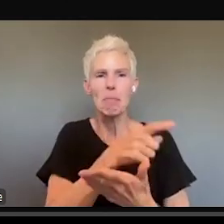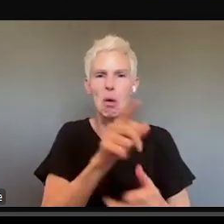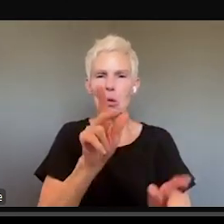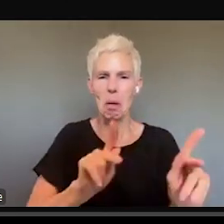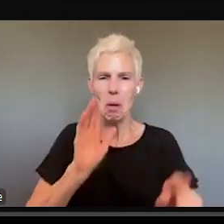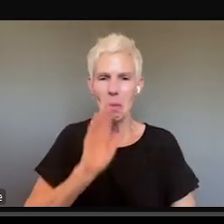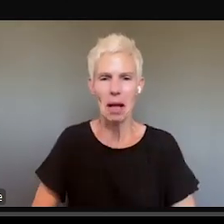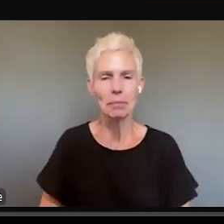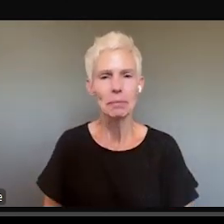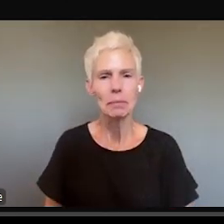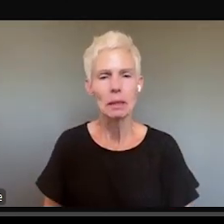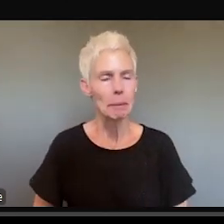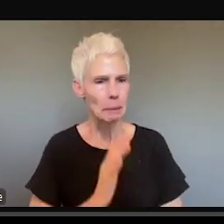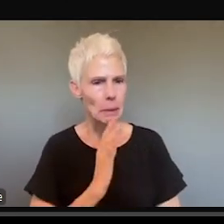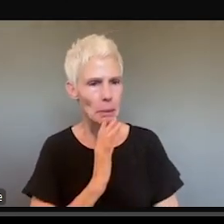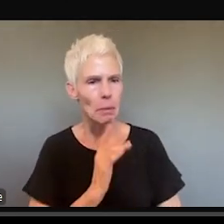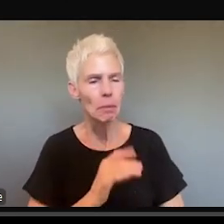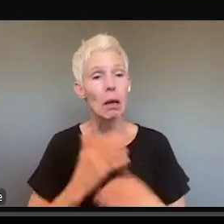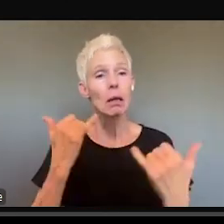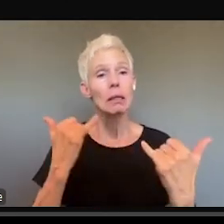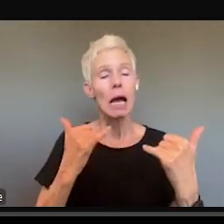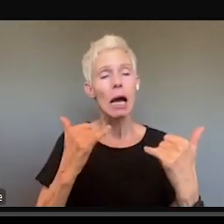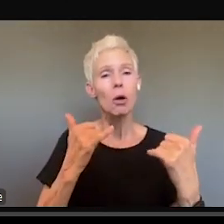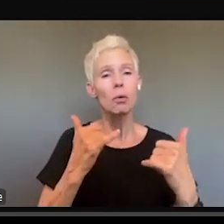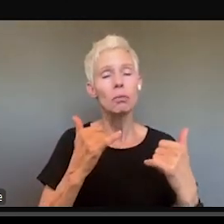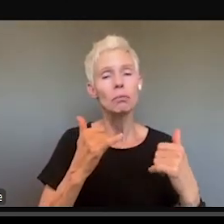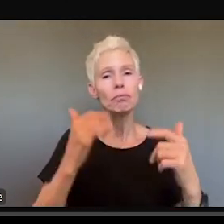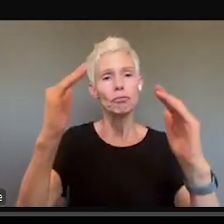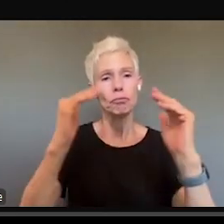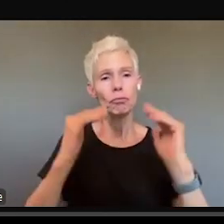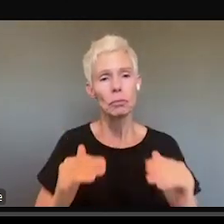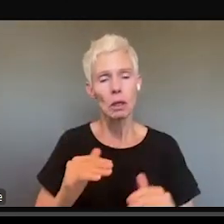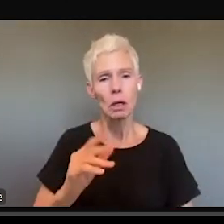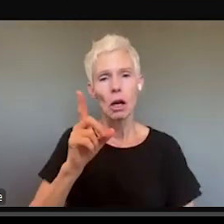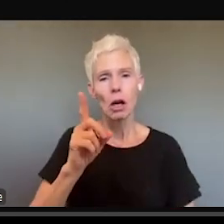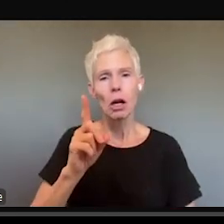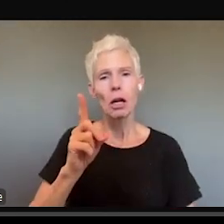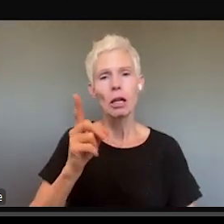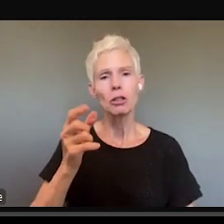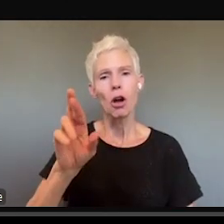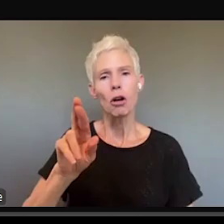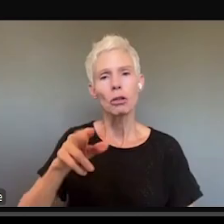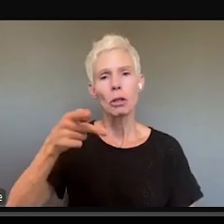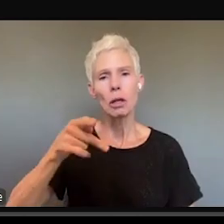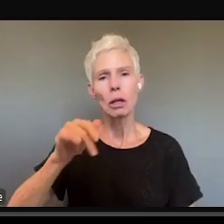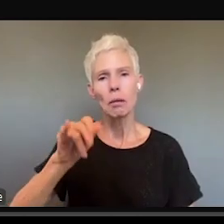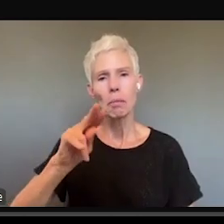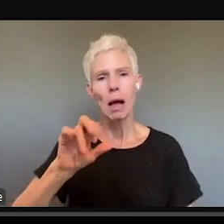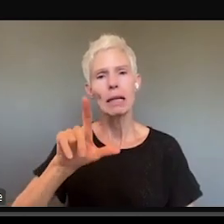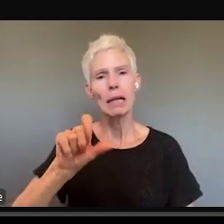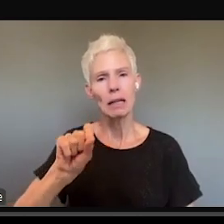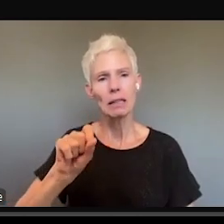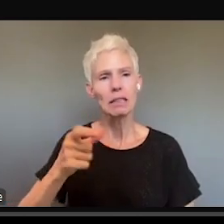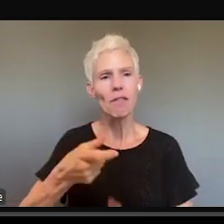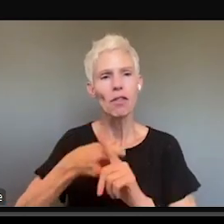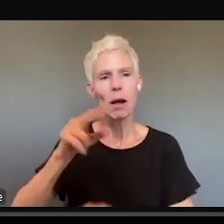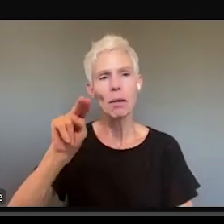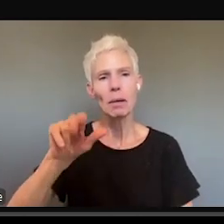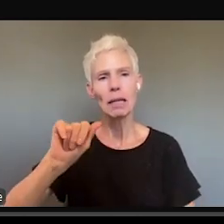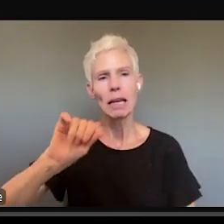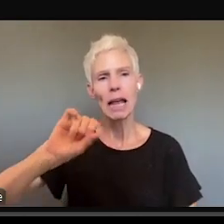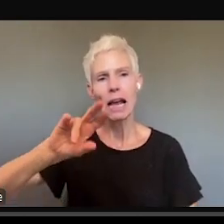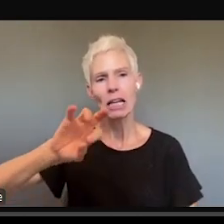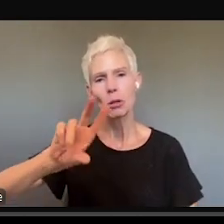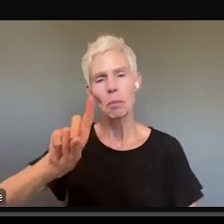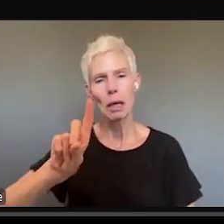Are there any social media? And we're now going to shift to Dr. Deborah Pinels from NASHBID. Dr. Pinels, please go ahead. We